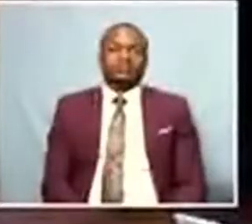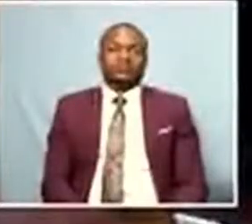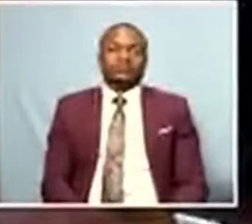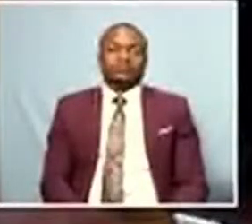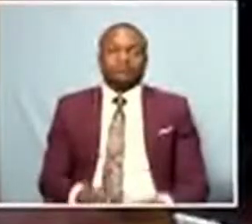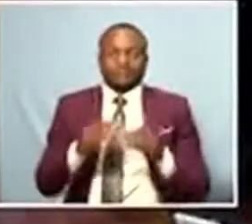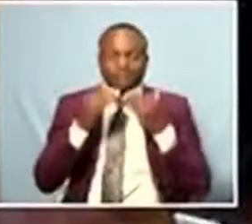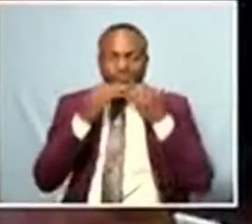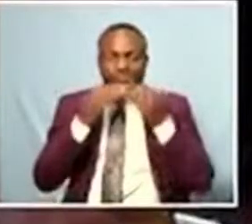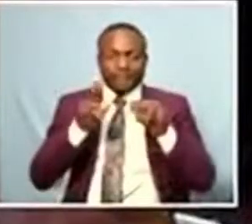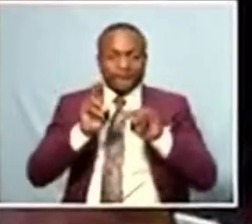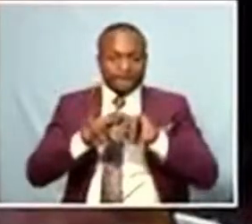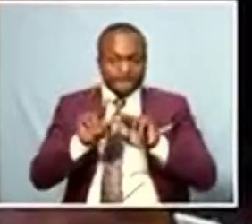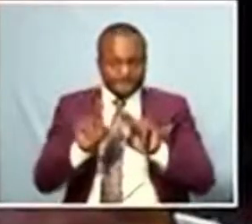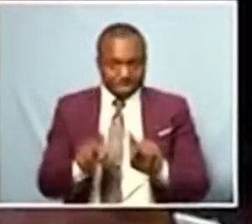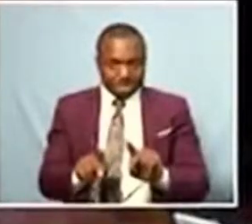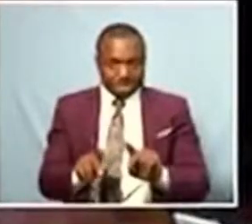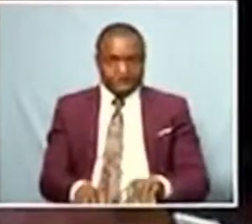Thank you, Chair.